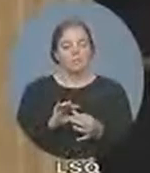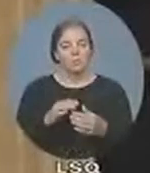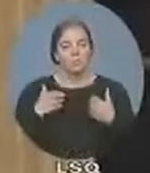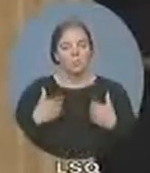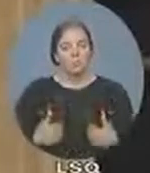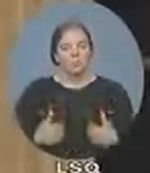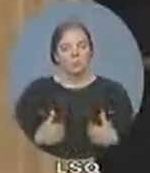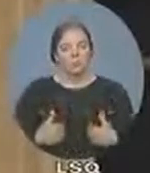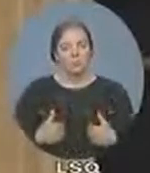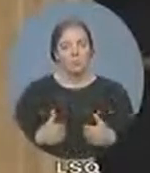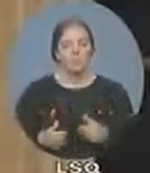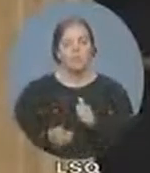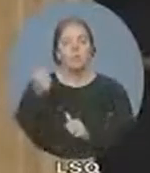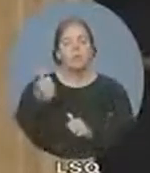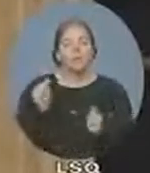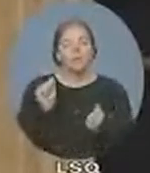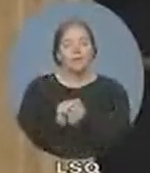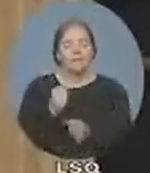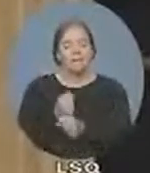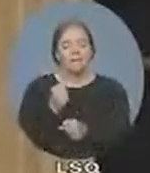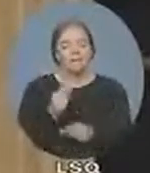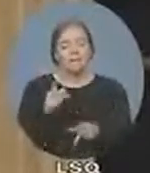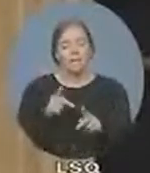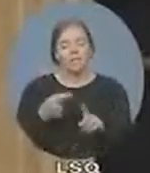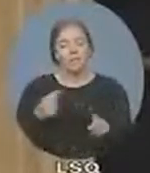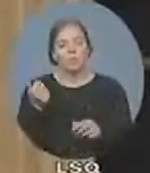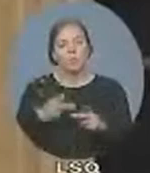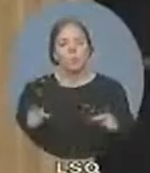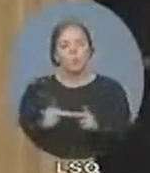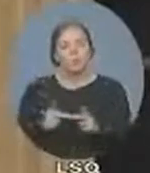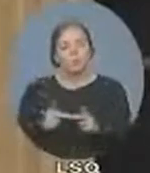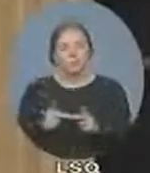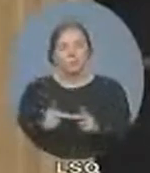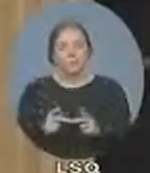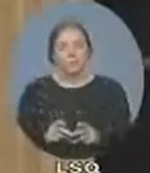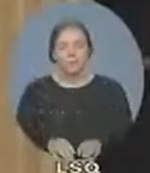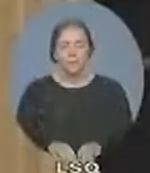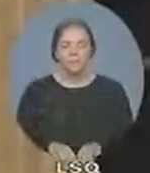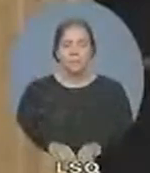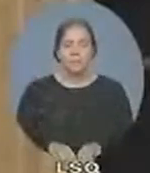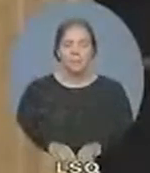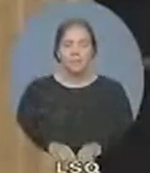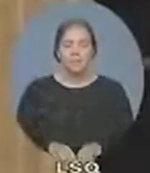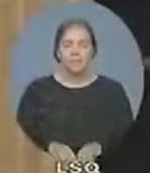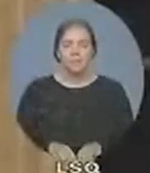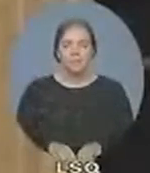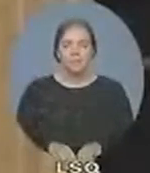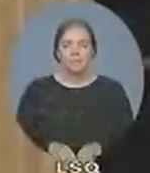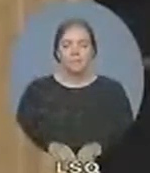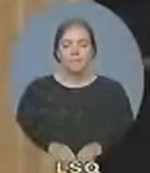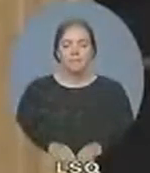the same work. Another report from BC found that migrant workers in Canada are, quote, under conditions that amount to